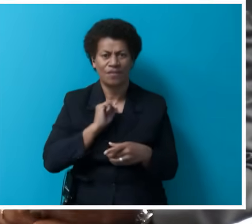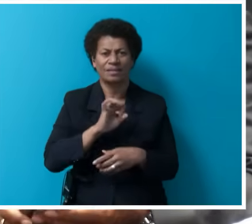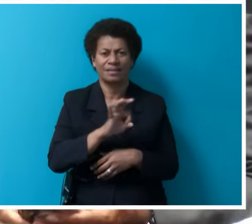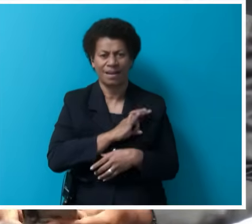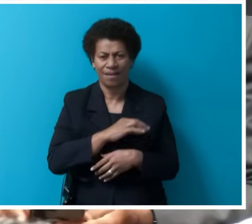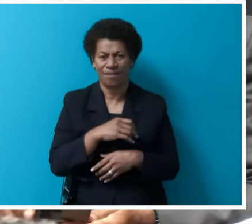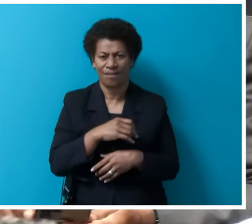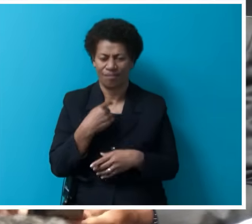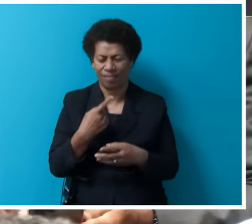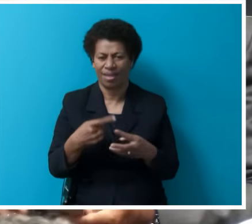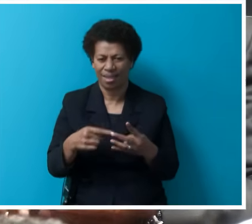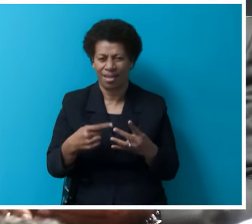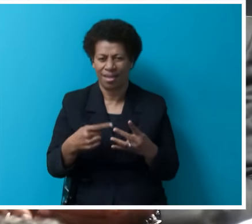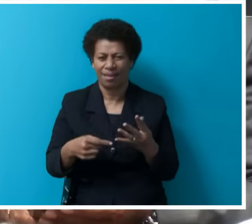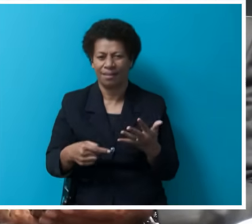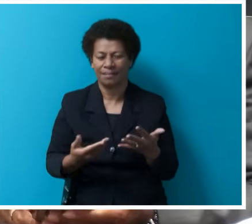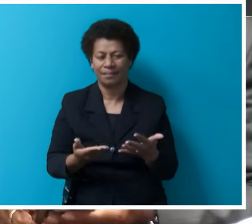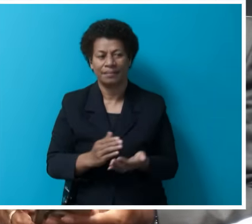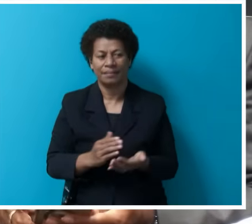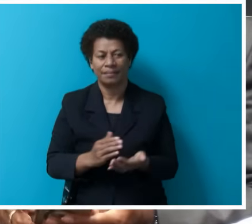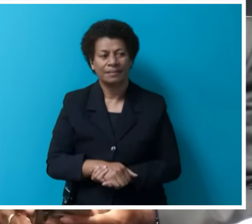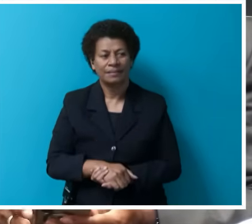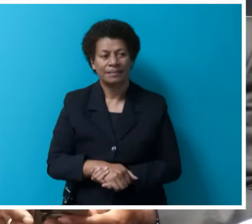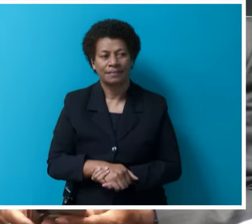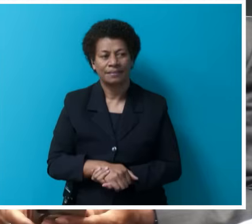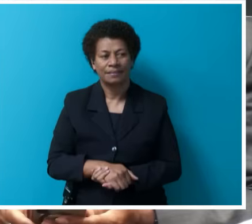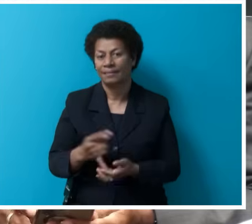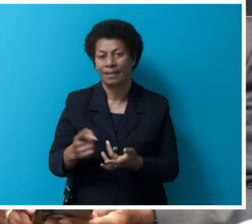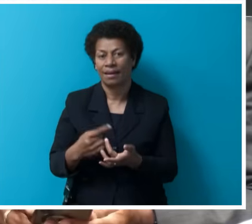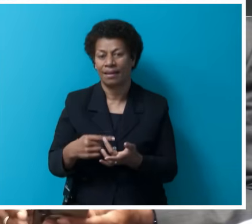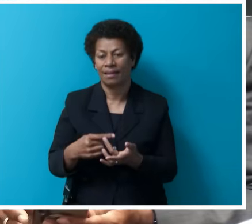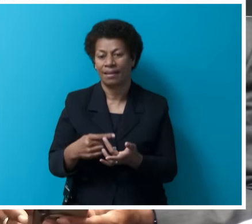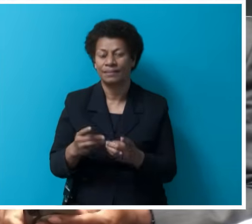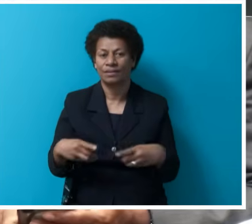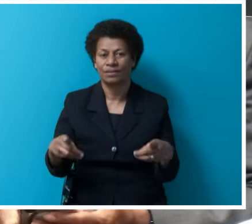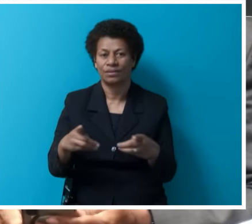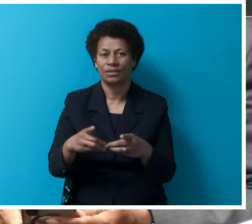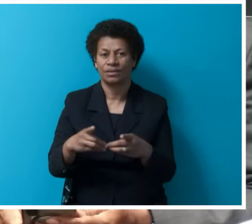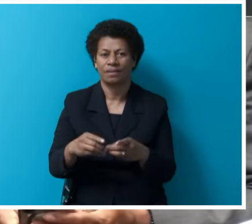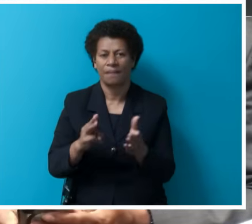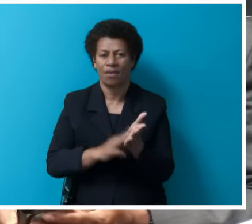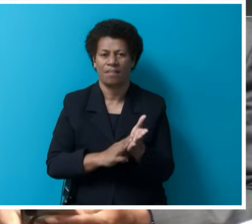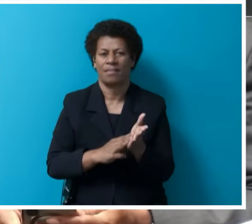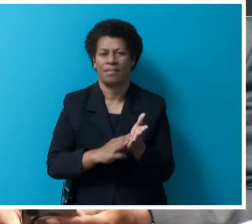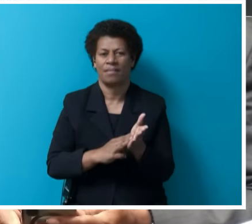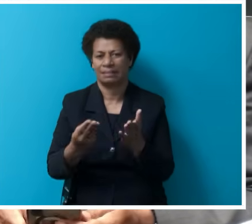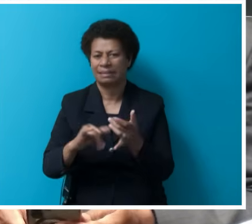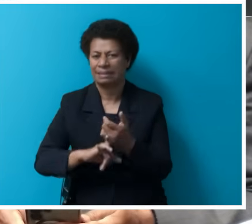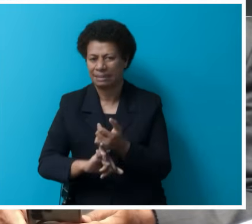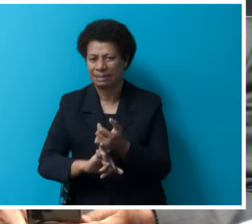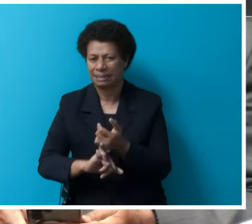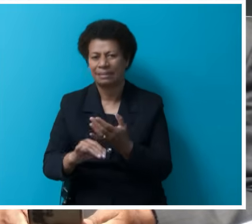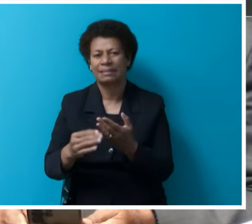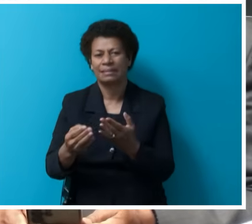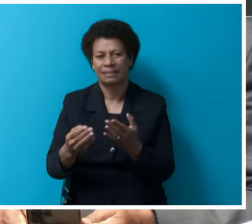Poonam Singh, Ajbika Prakash, Jesse Nambalarua, and Nimish Dev. FRCS, CEO Udit Singh, Shavindra